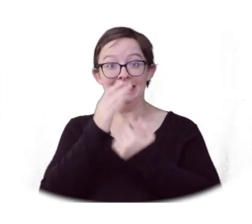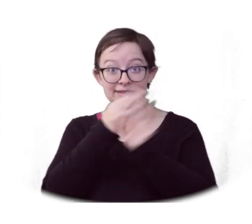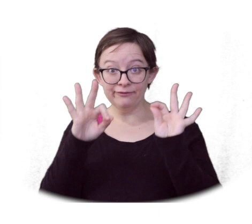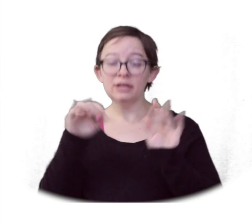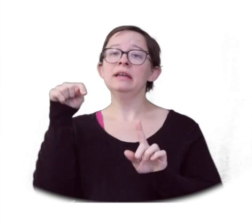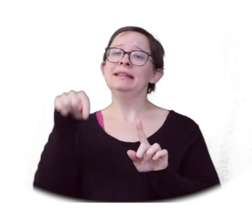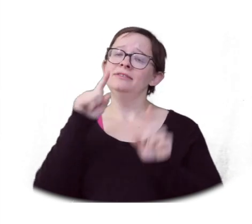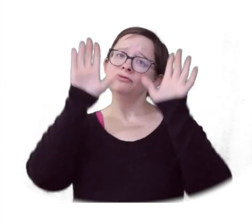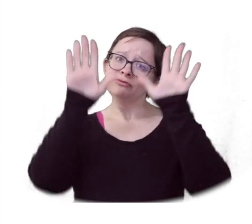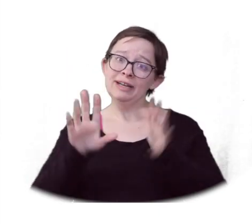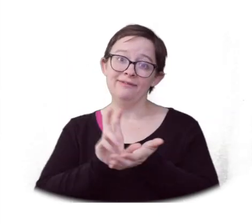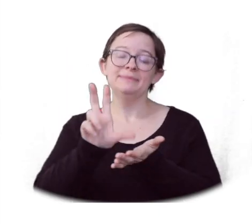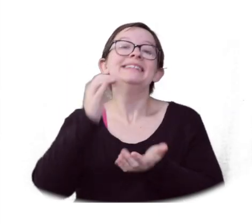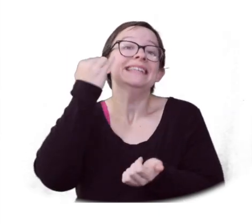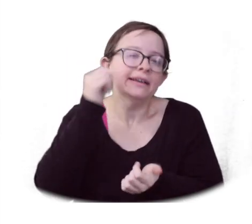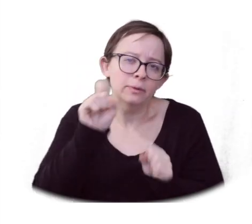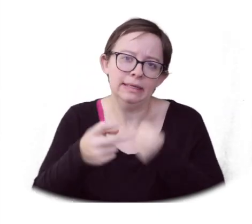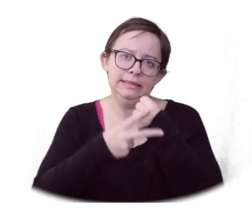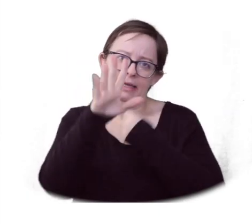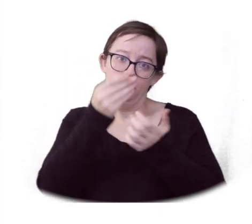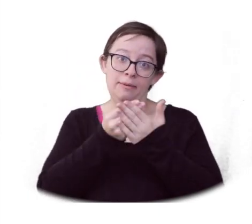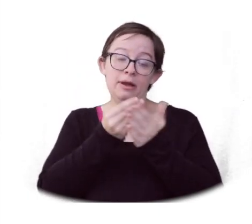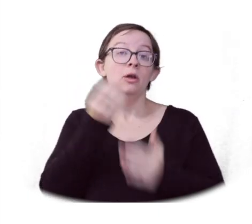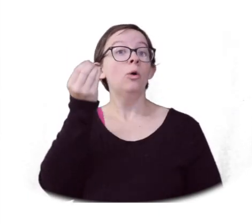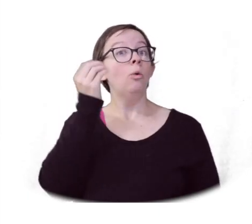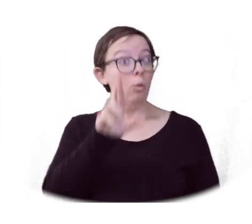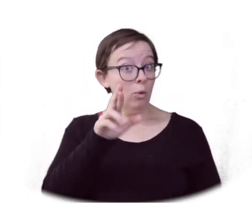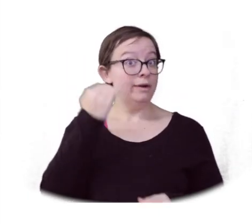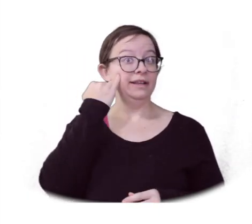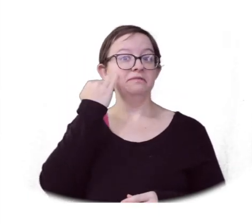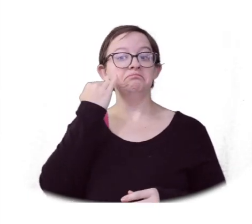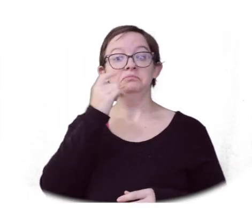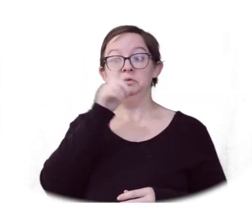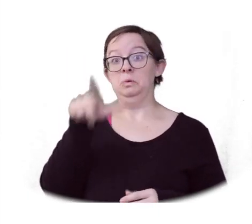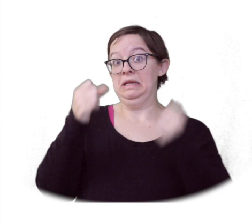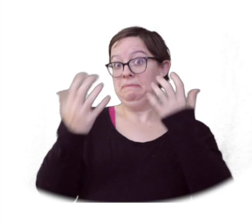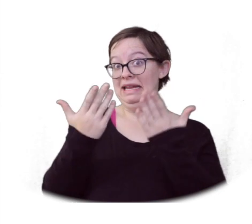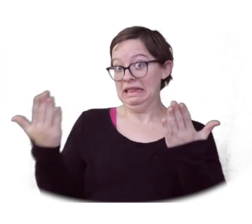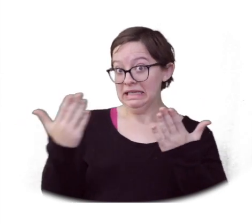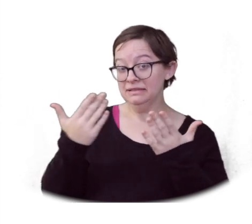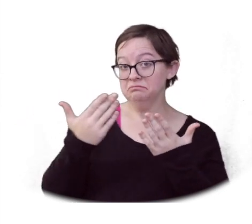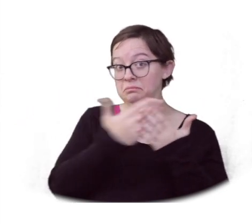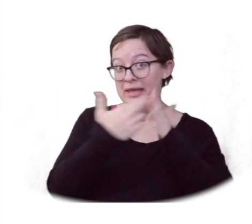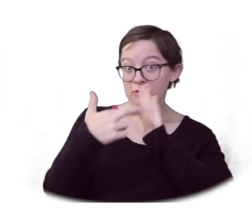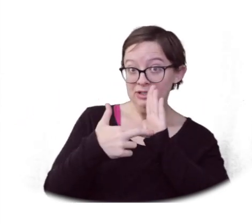be hands-free, these are a really great investment if you can save up your money. Or if you don't need too many